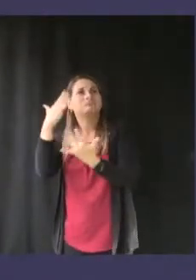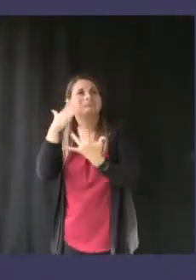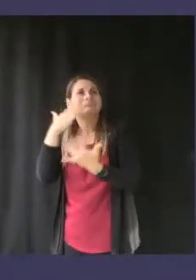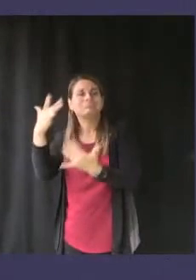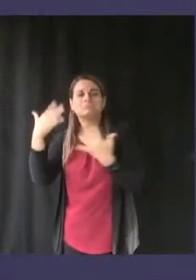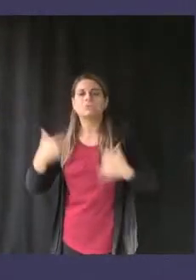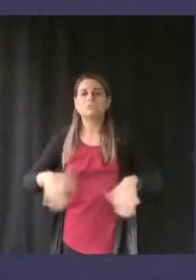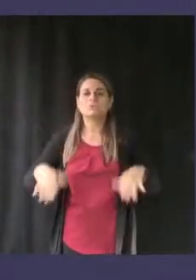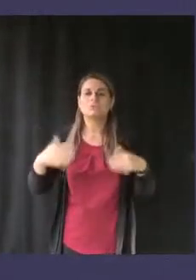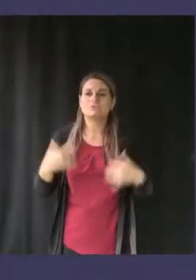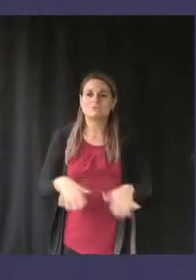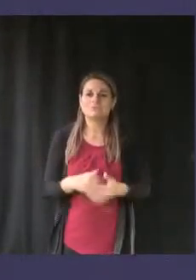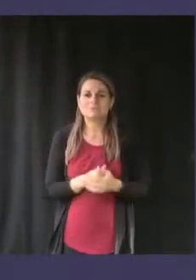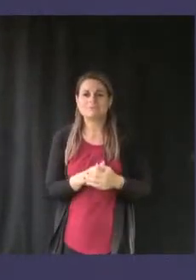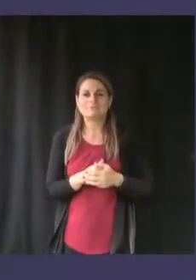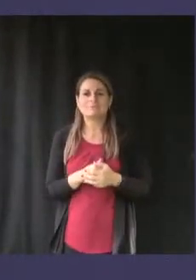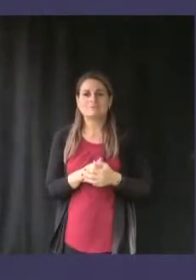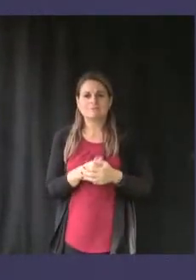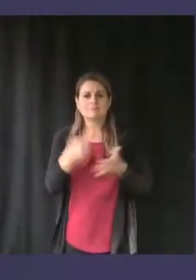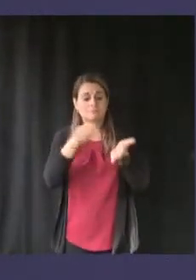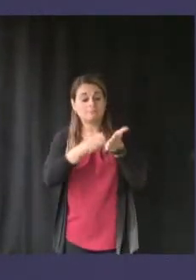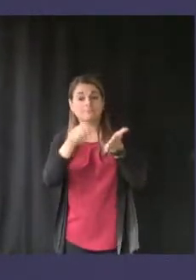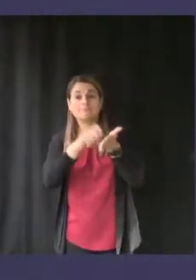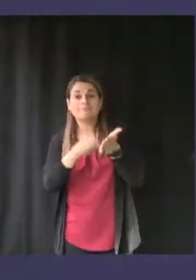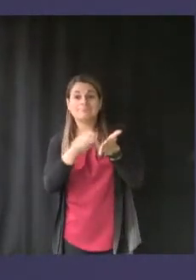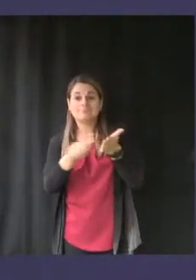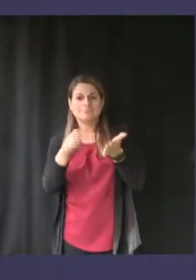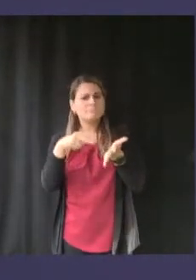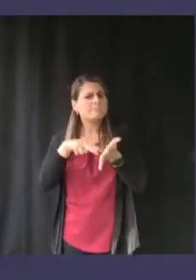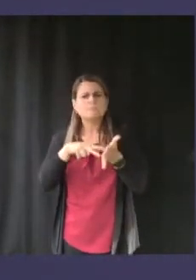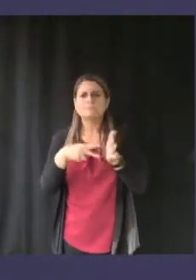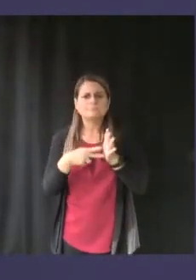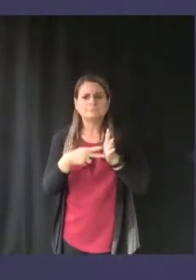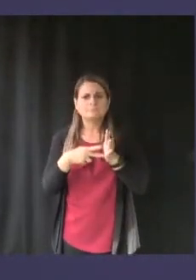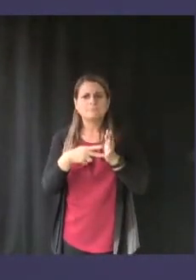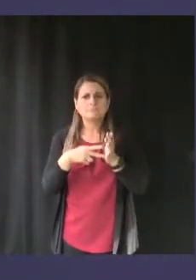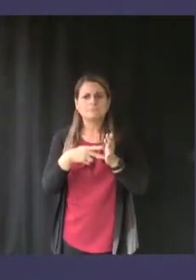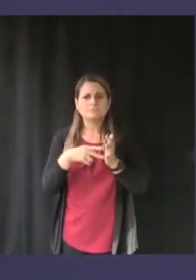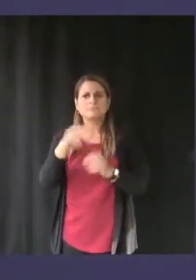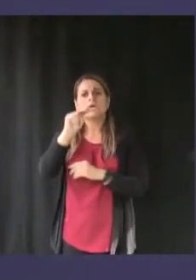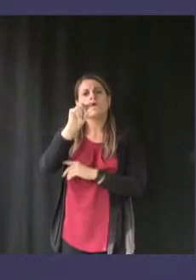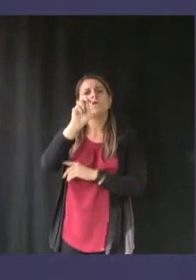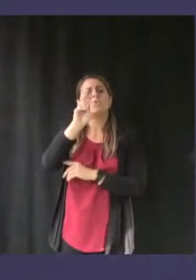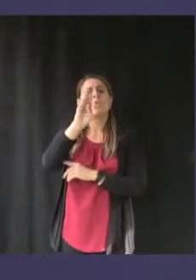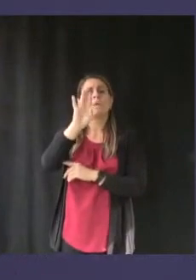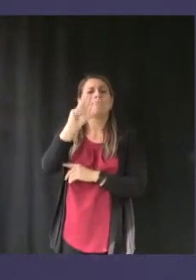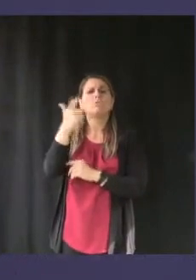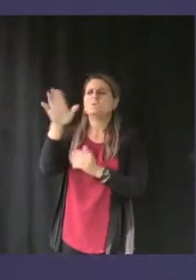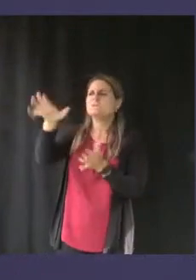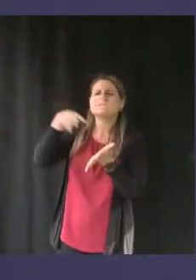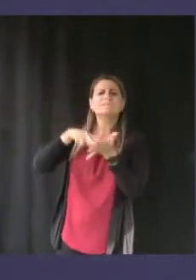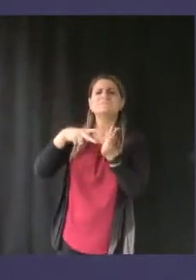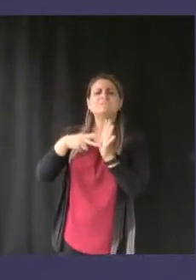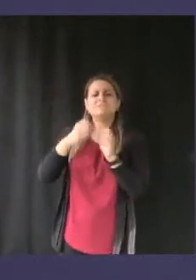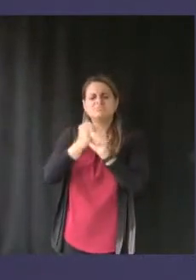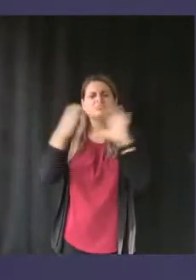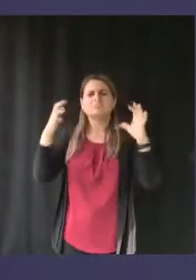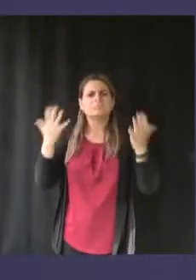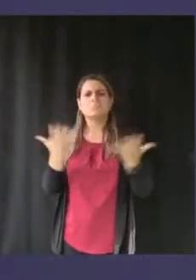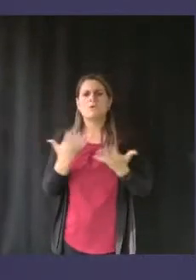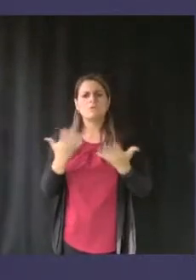His letters also talked about what the meaning of Nuremberg was. This was at the end of World War